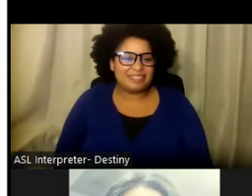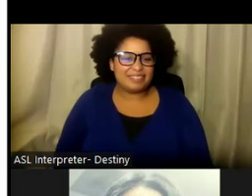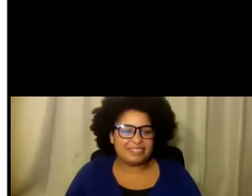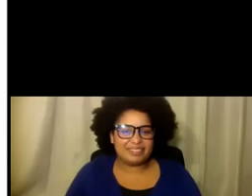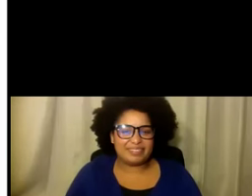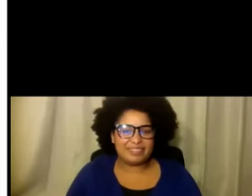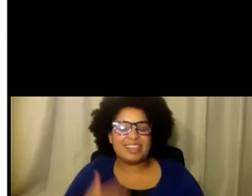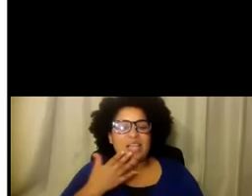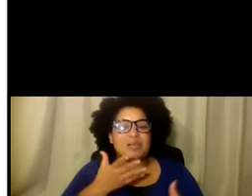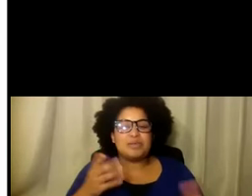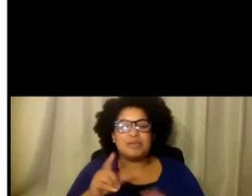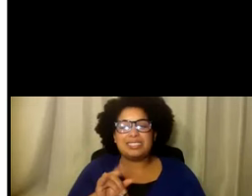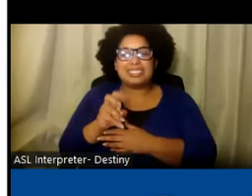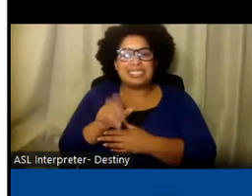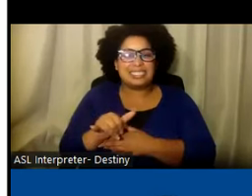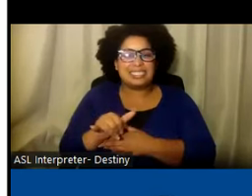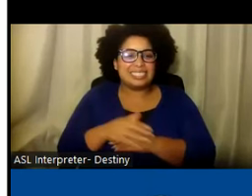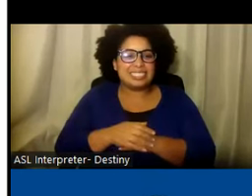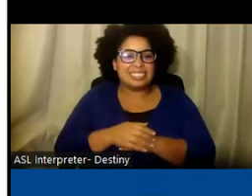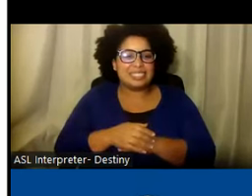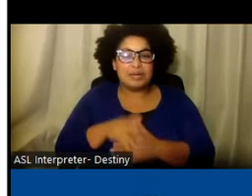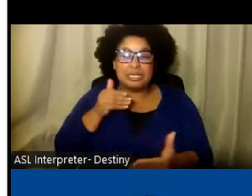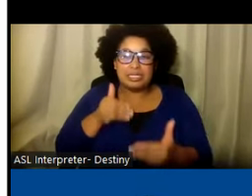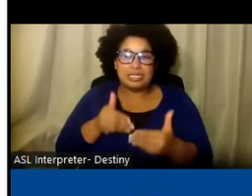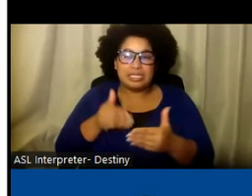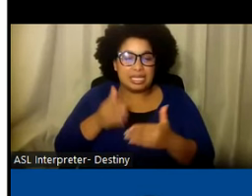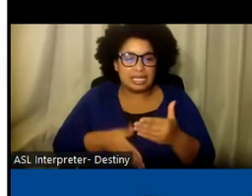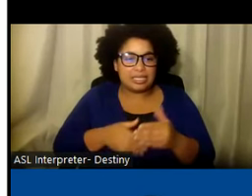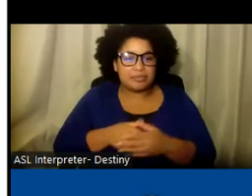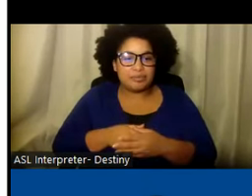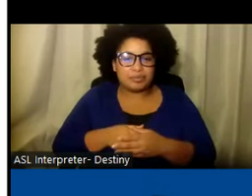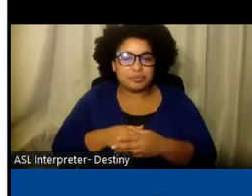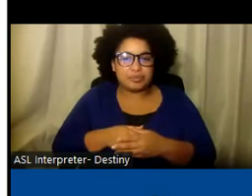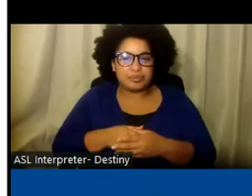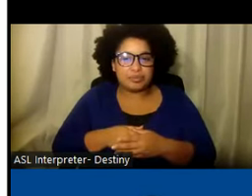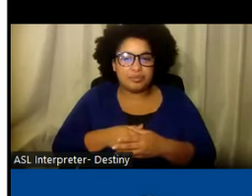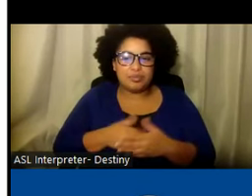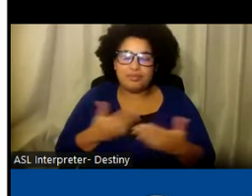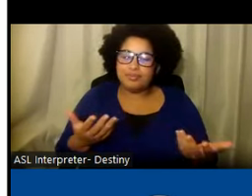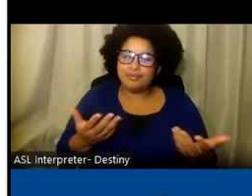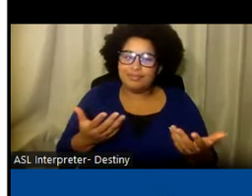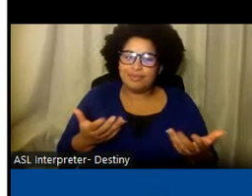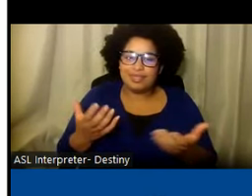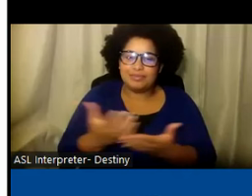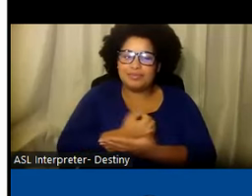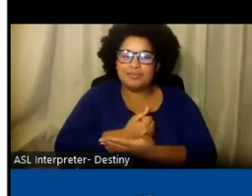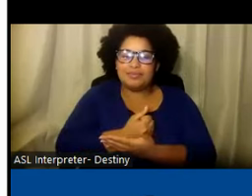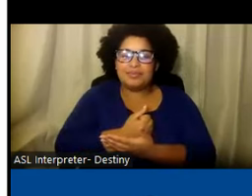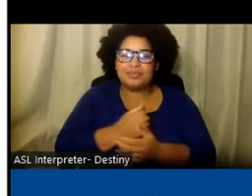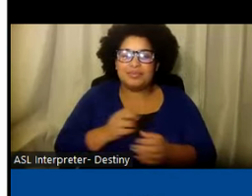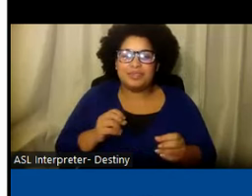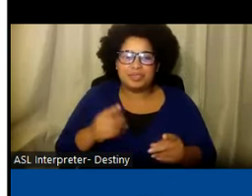Thanks so much, Lindy. And as we get real close to the end here, we thought we'd be remiss if we did not give an